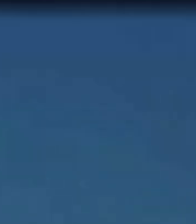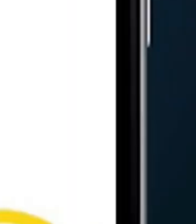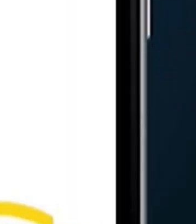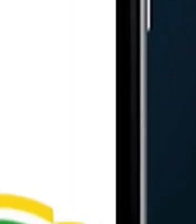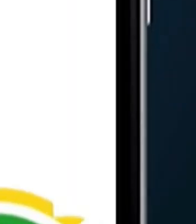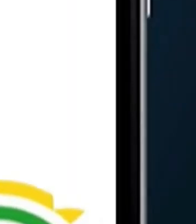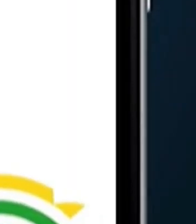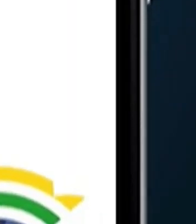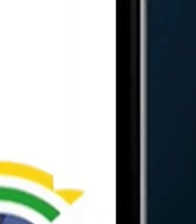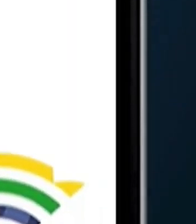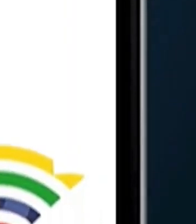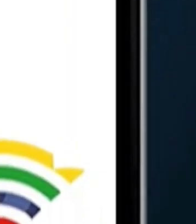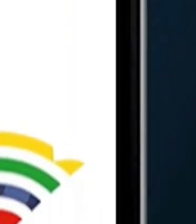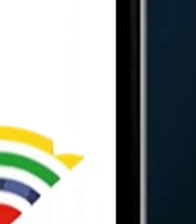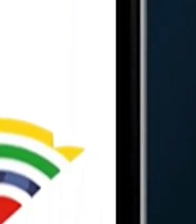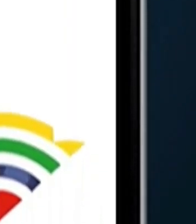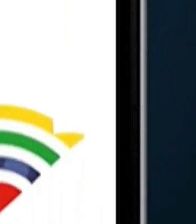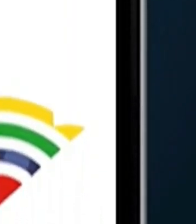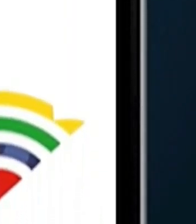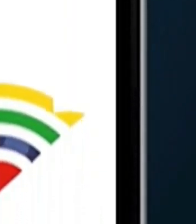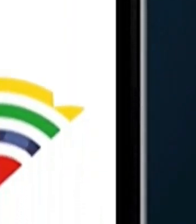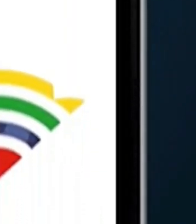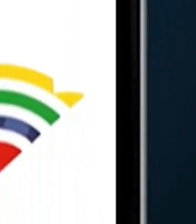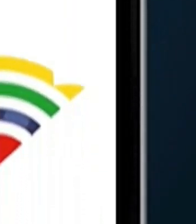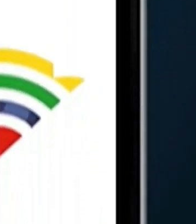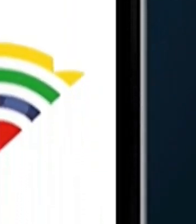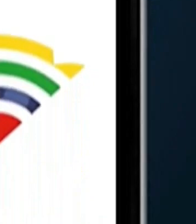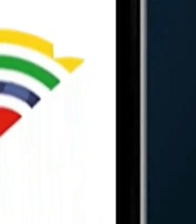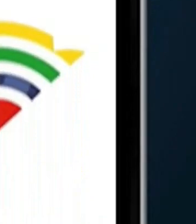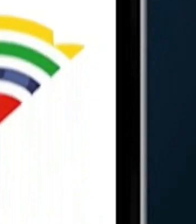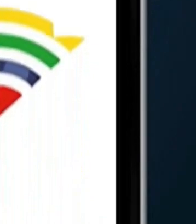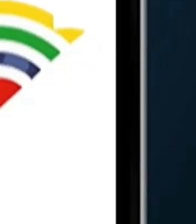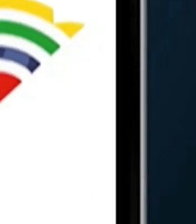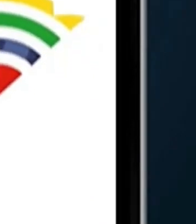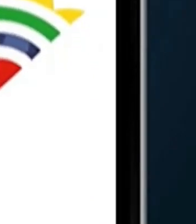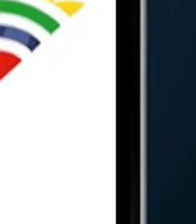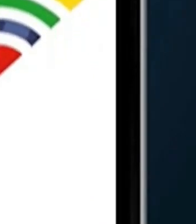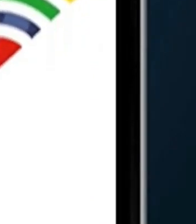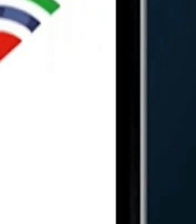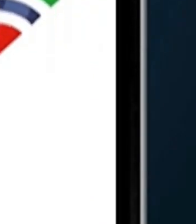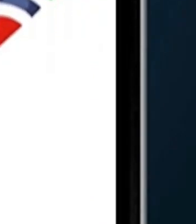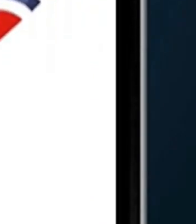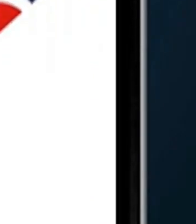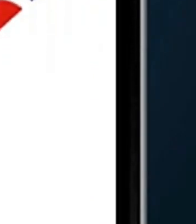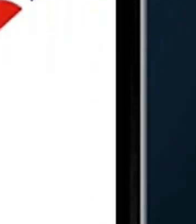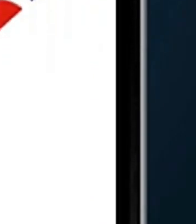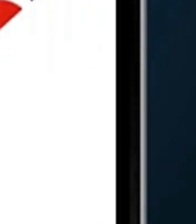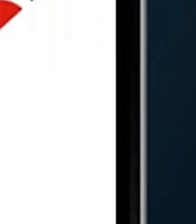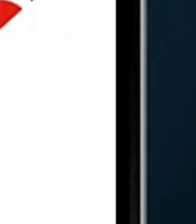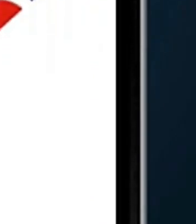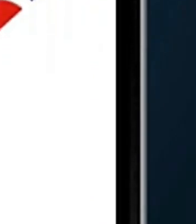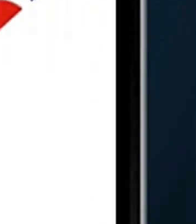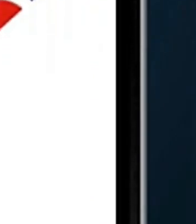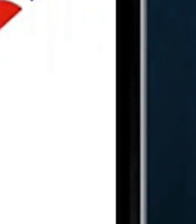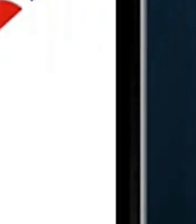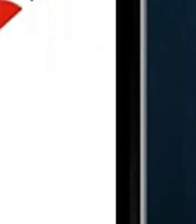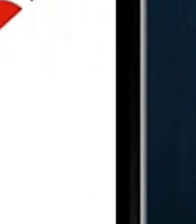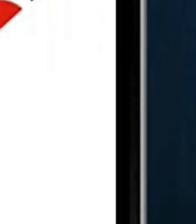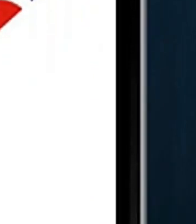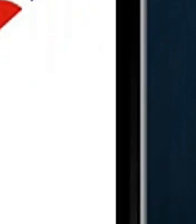news@sabc.co.za. SABC News, lentswe la hao, re ikemetse, ha re kgethe nku ka pere.